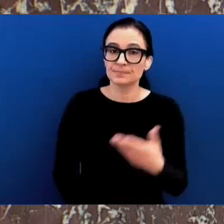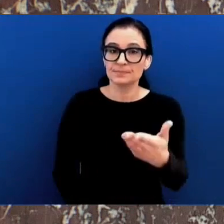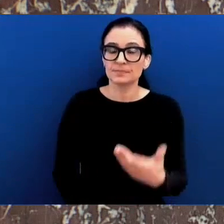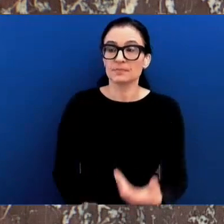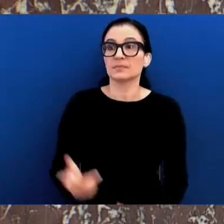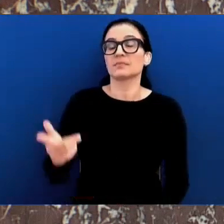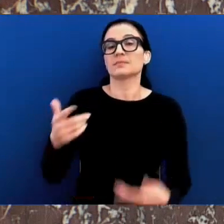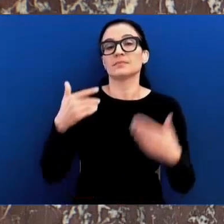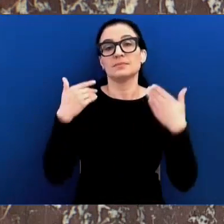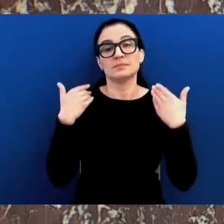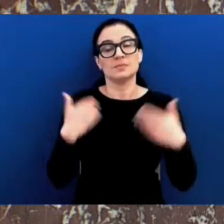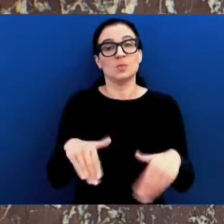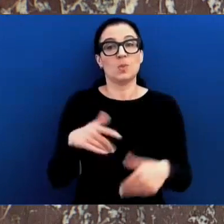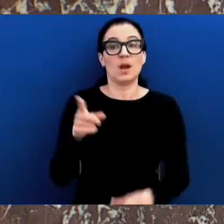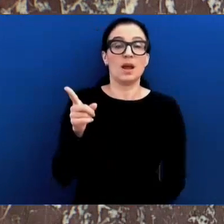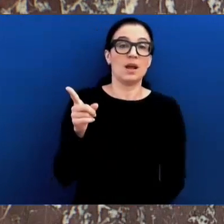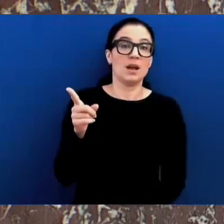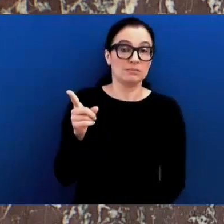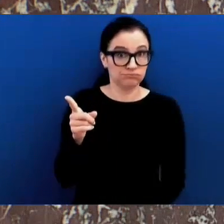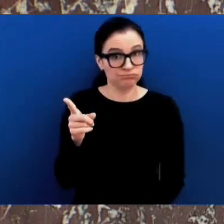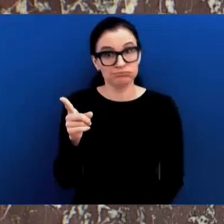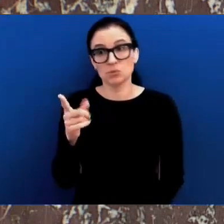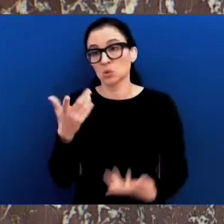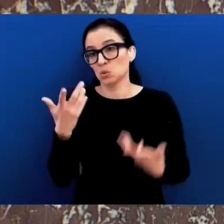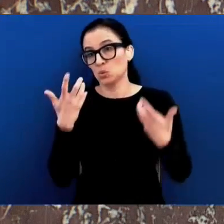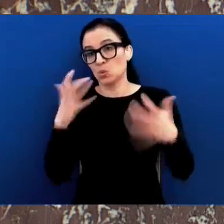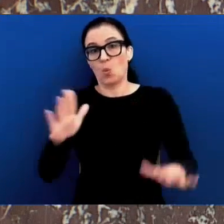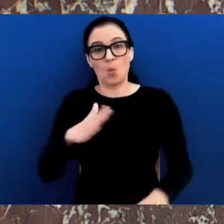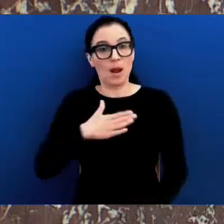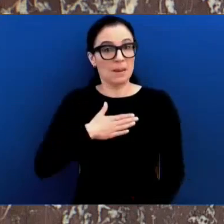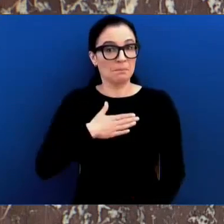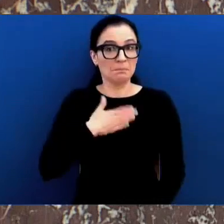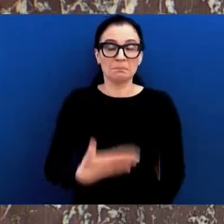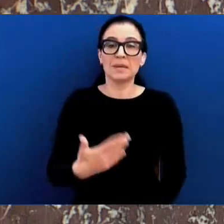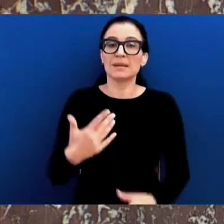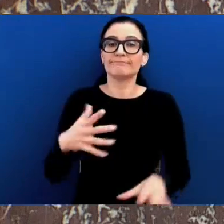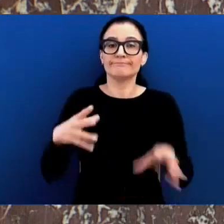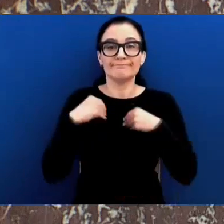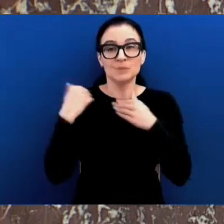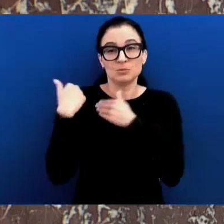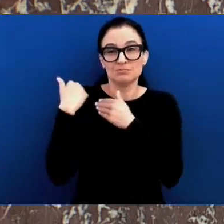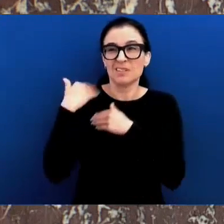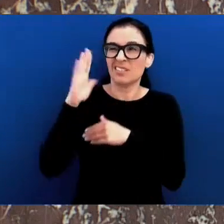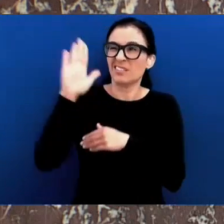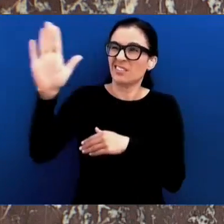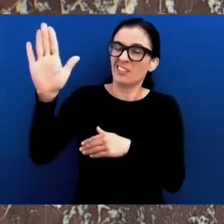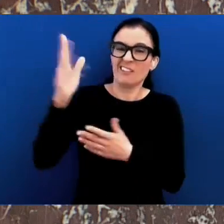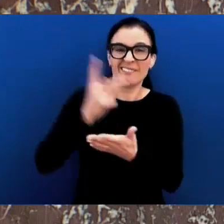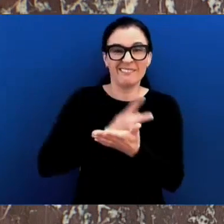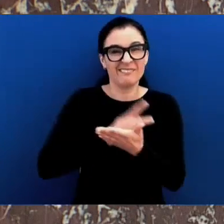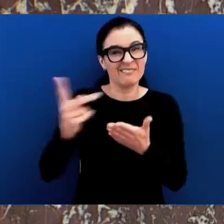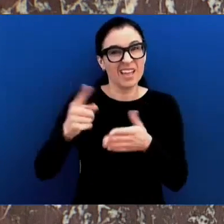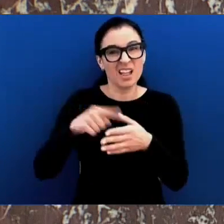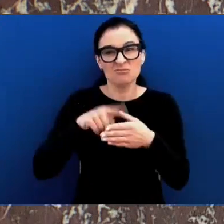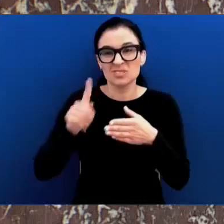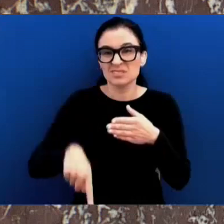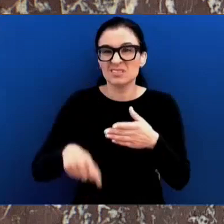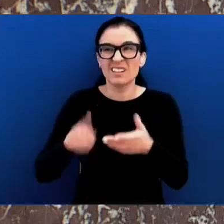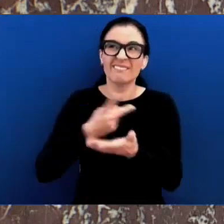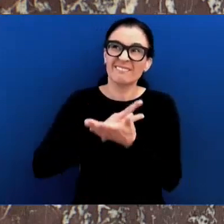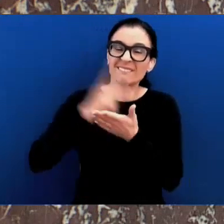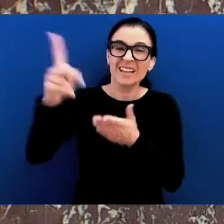and their failures on all sorts of files is shocking, Mr. Speaker. Let's be clear, under us, carbon tax was capped at